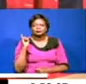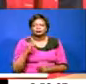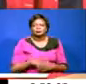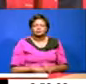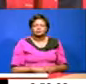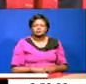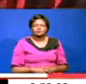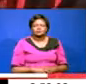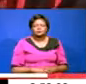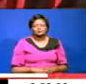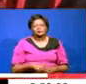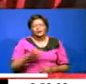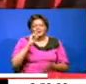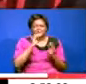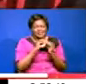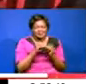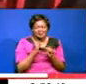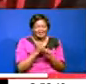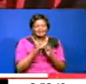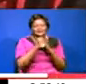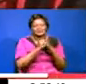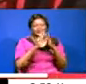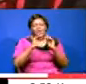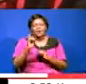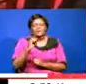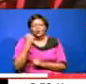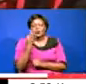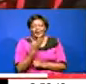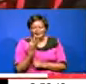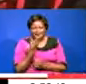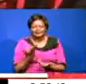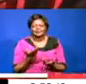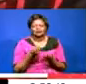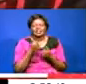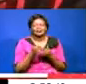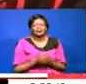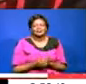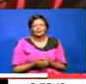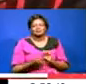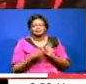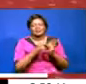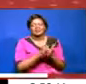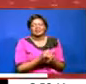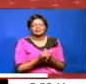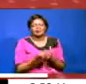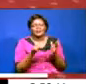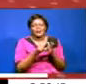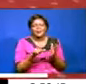The breakfast meeting held at State House Nairobi Wednesday was yet another hint that all was not well in the Azimio